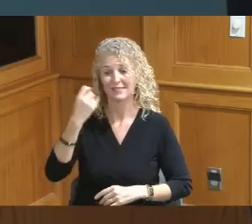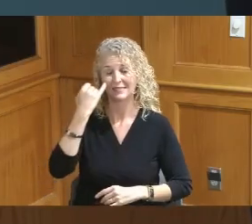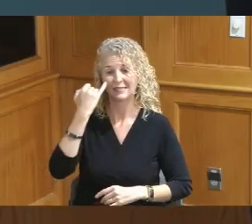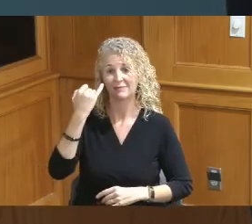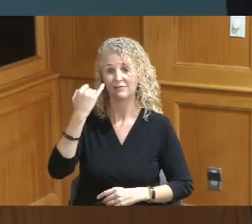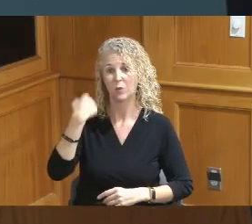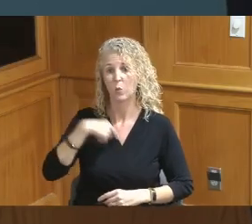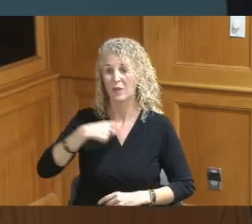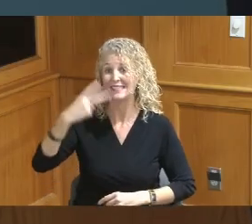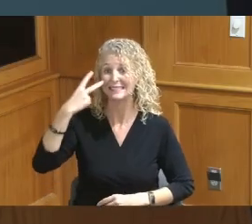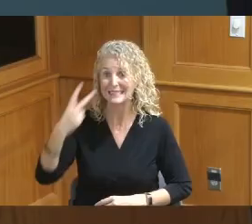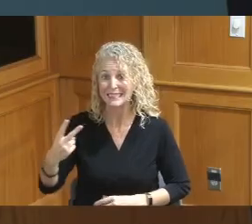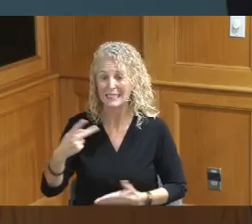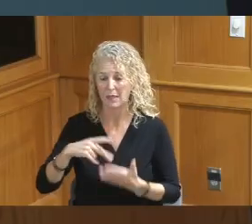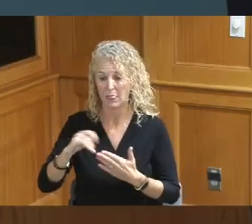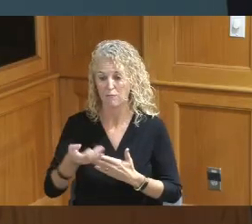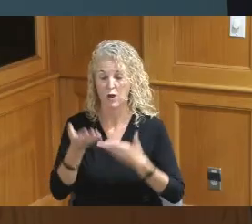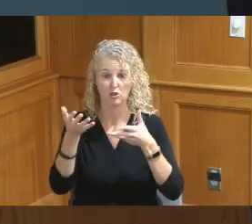And then